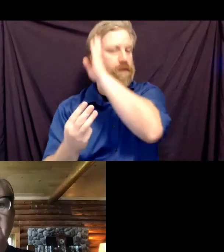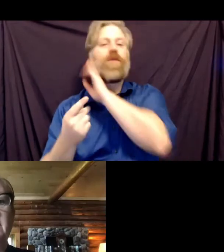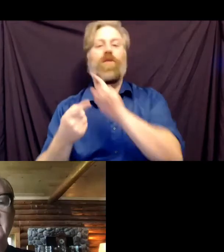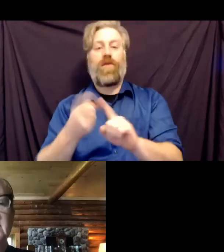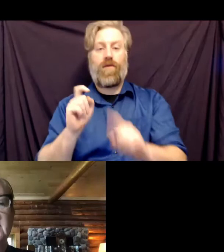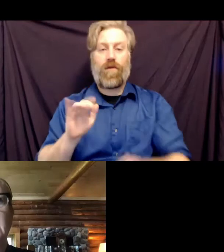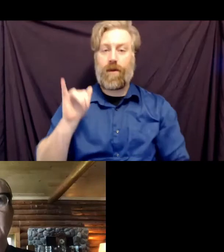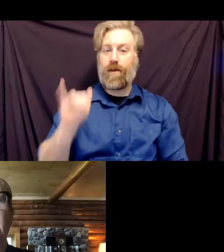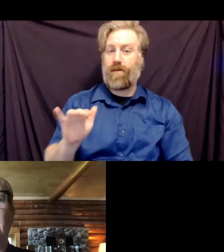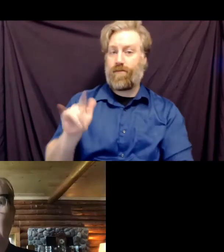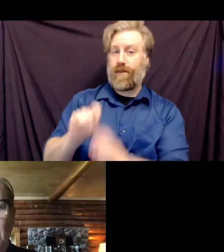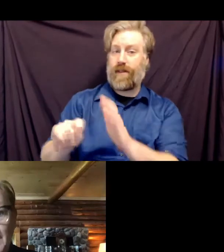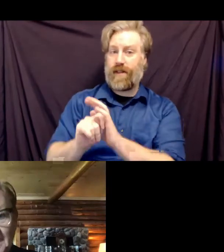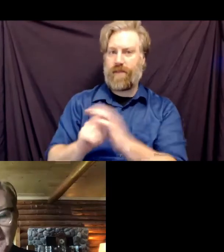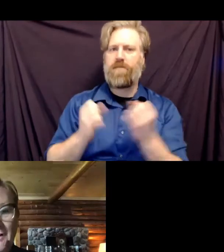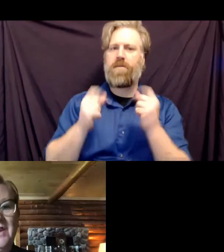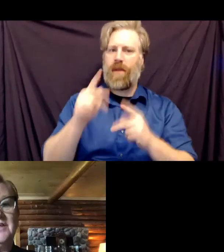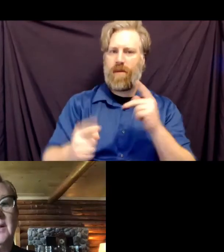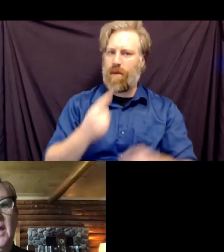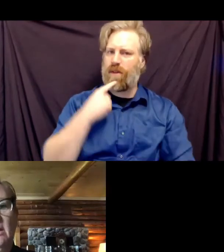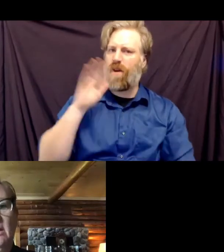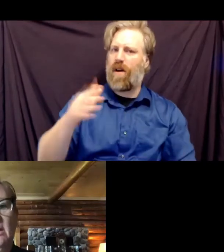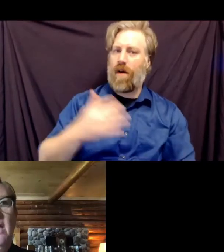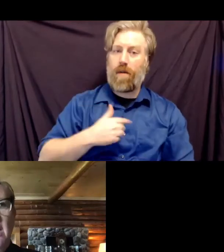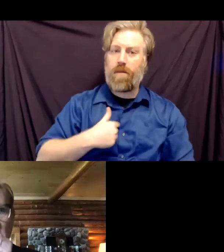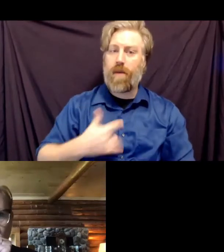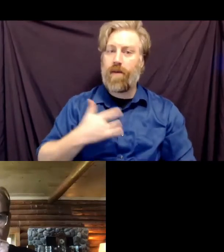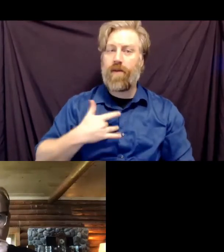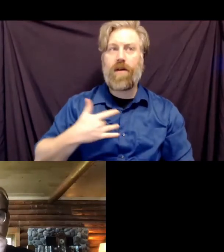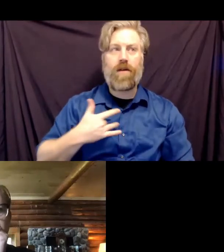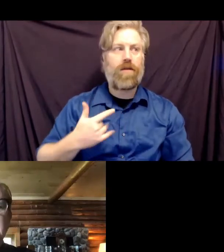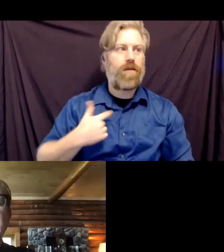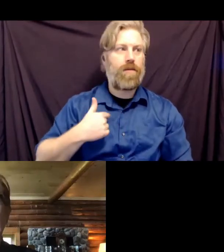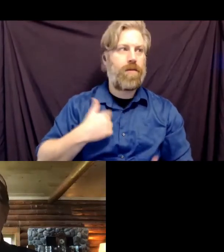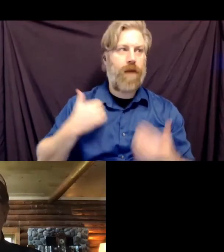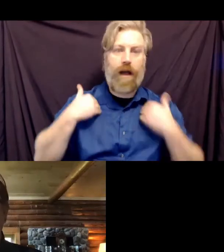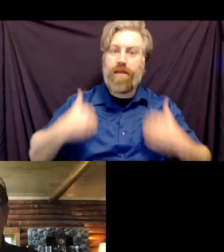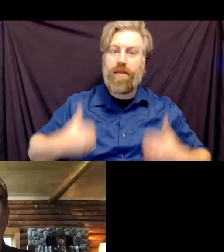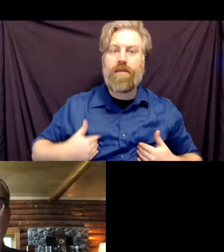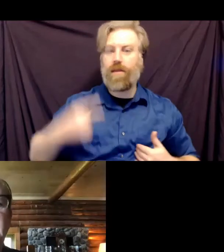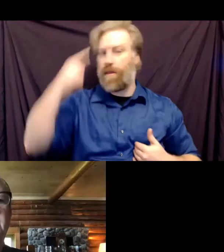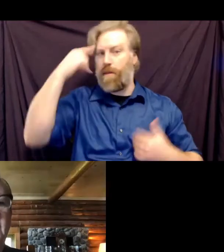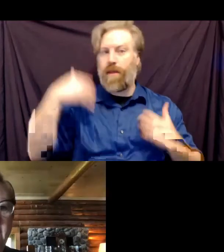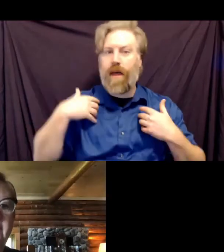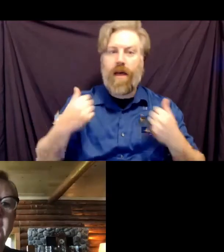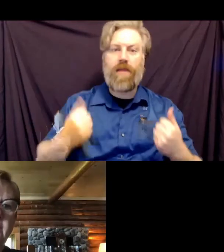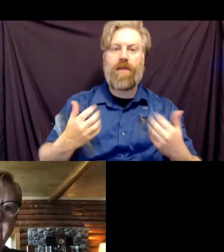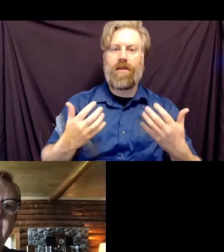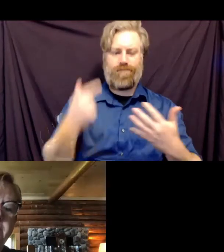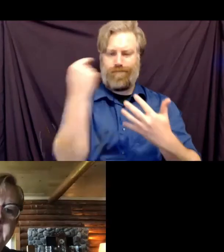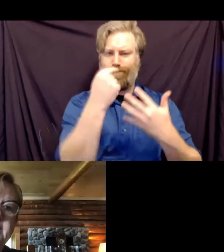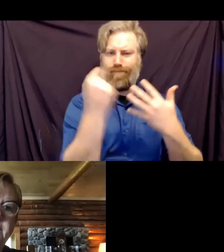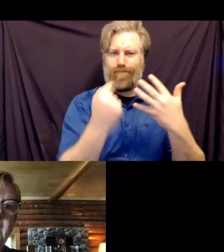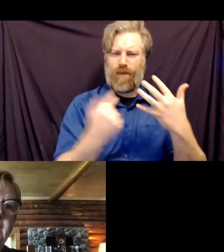of people saying their overall well-being, their mental health, excuse me, really benefited